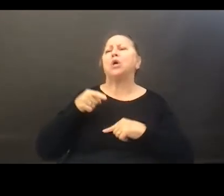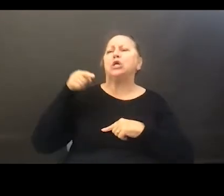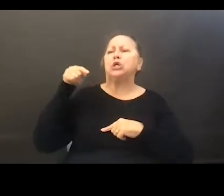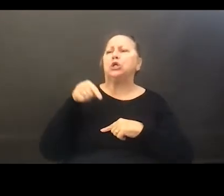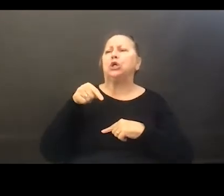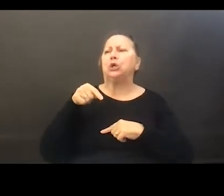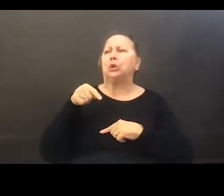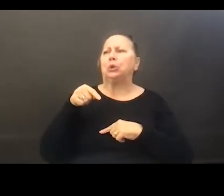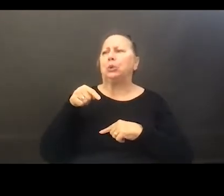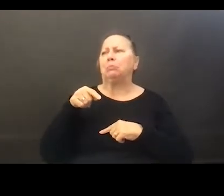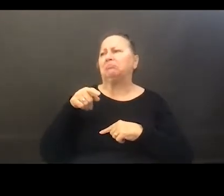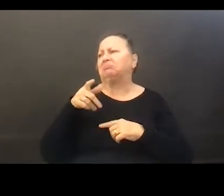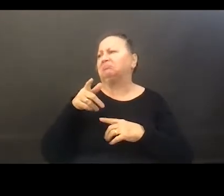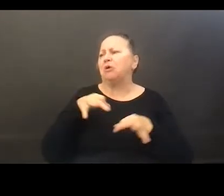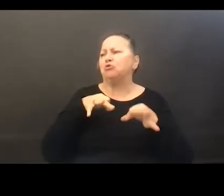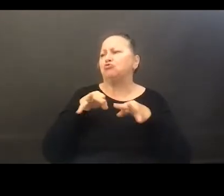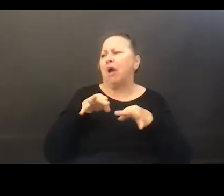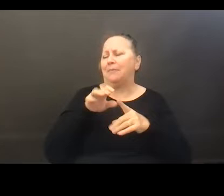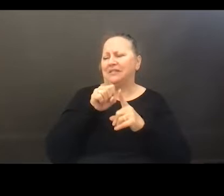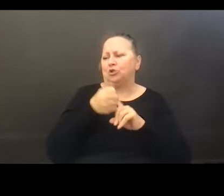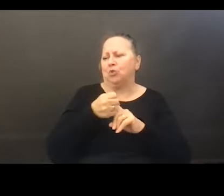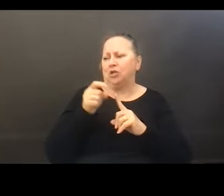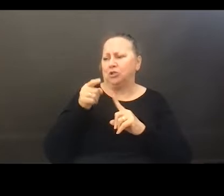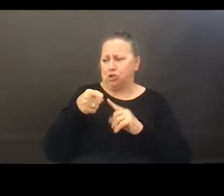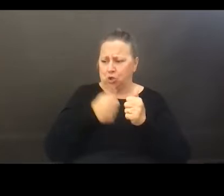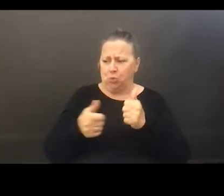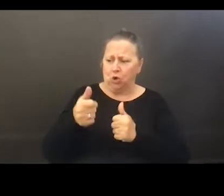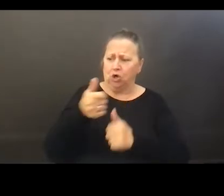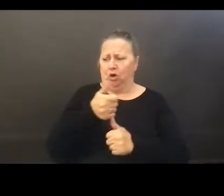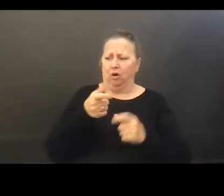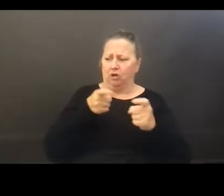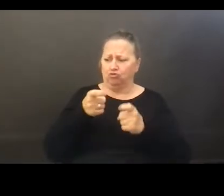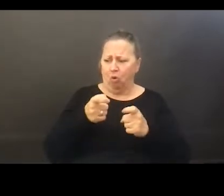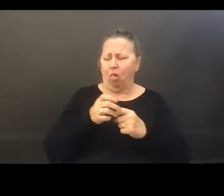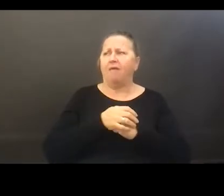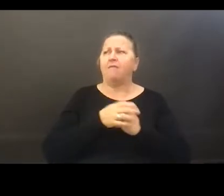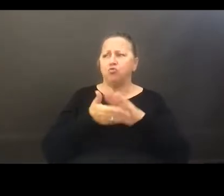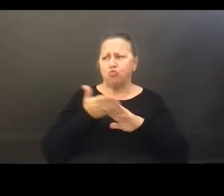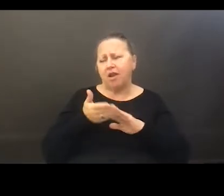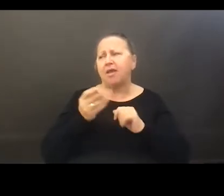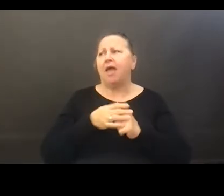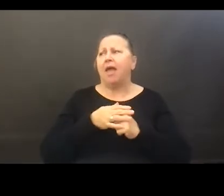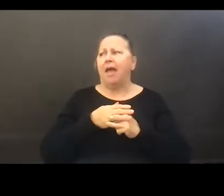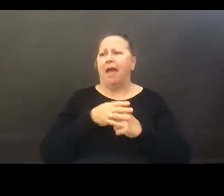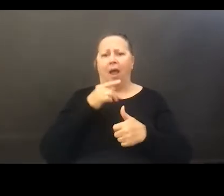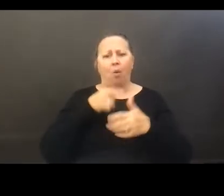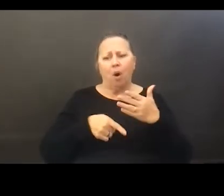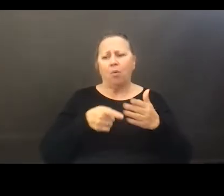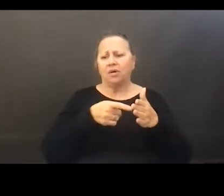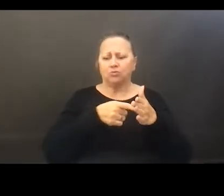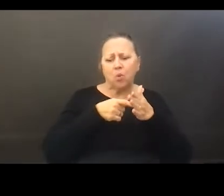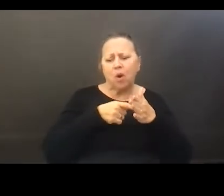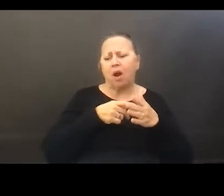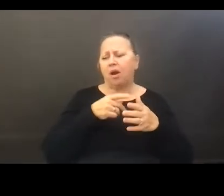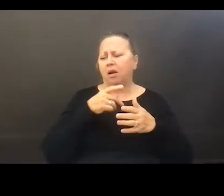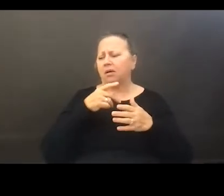well, you'll need to describe a situation that you were in charge of and the tasks at hand and the actions you took to accomplish